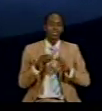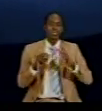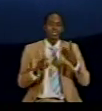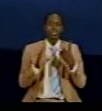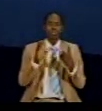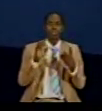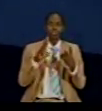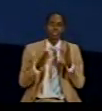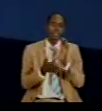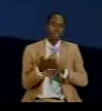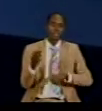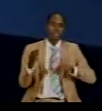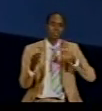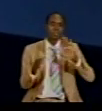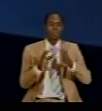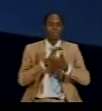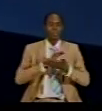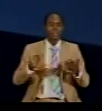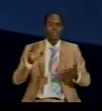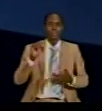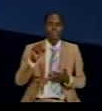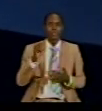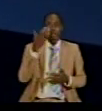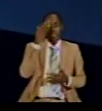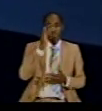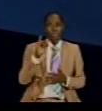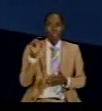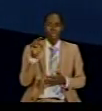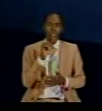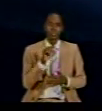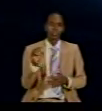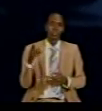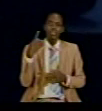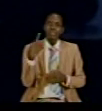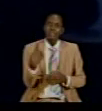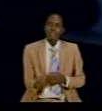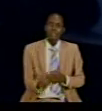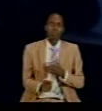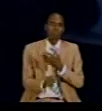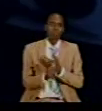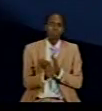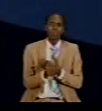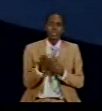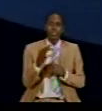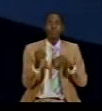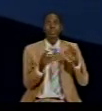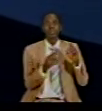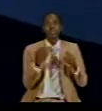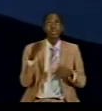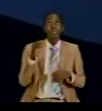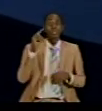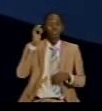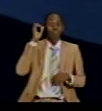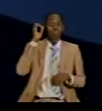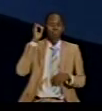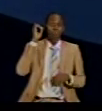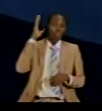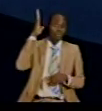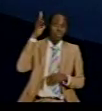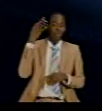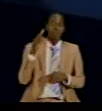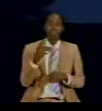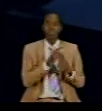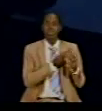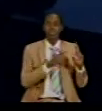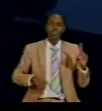chapter 5, verse 11. Knowing therefore the terror of the Lord, we persuade